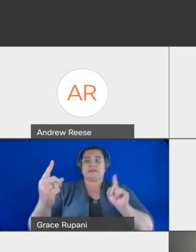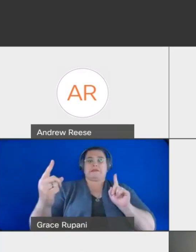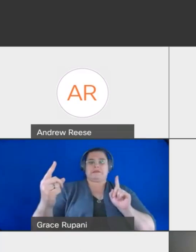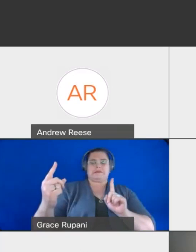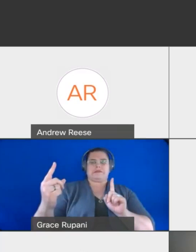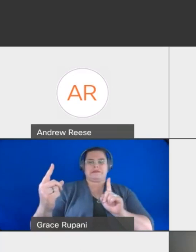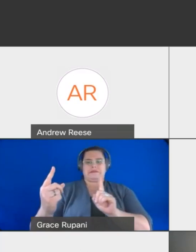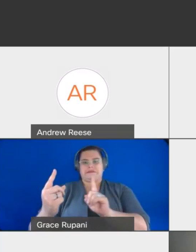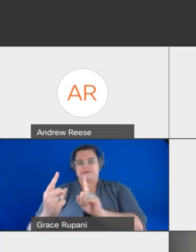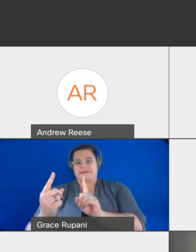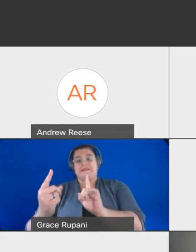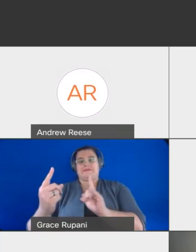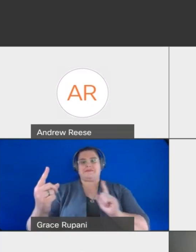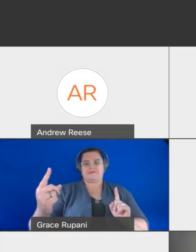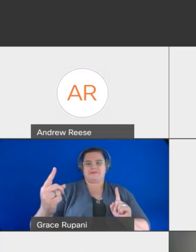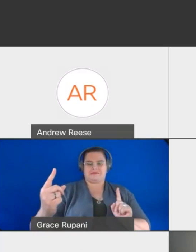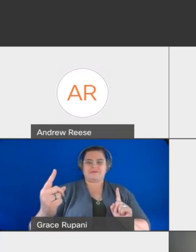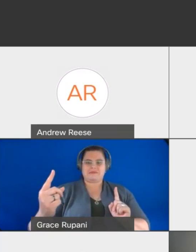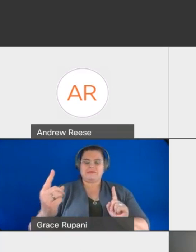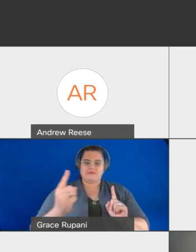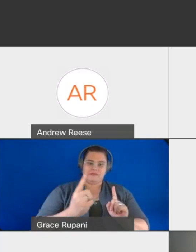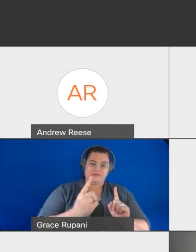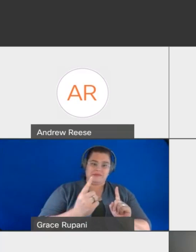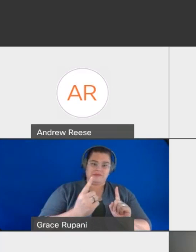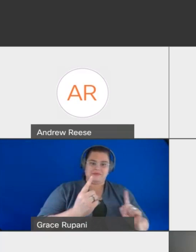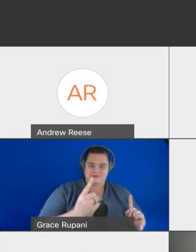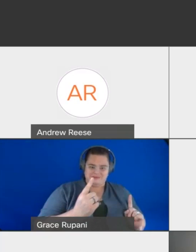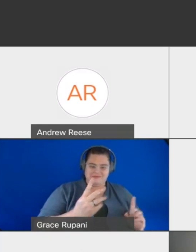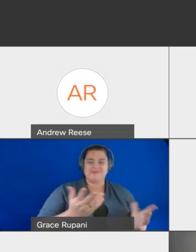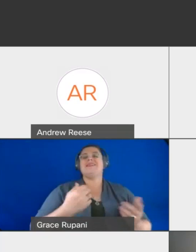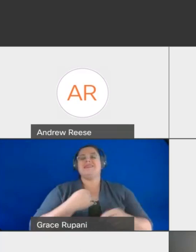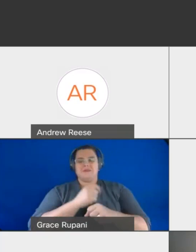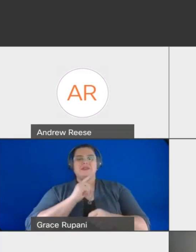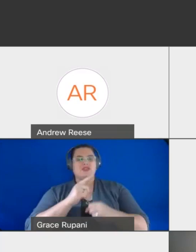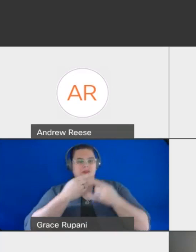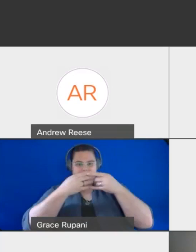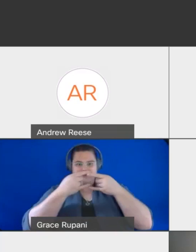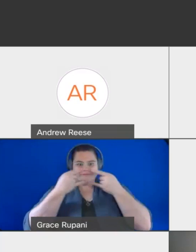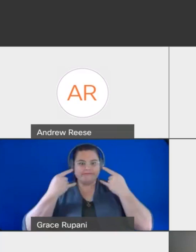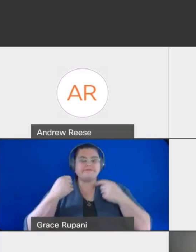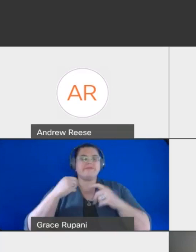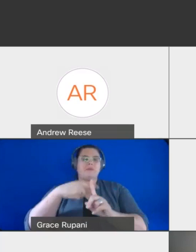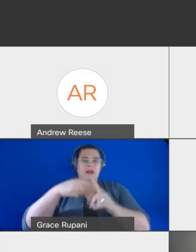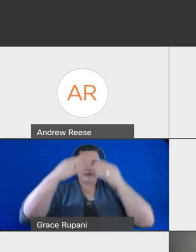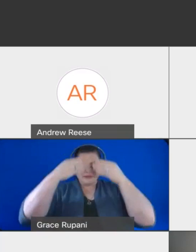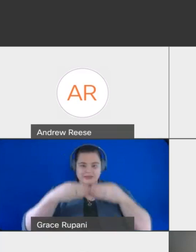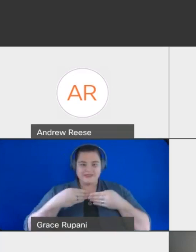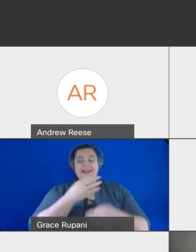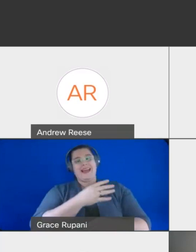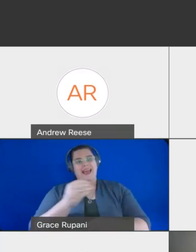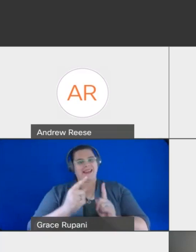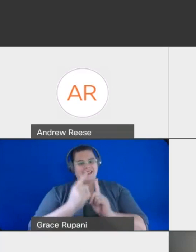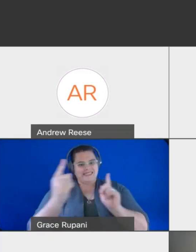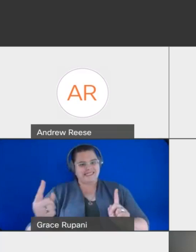in ICFs and ResHabs, wearing a face shield, and maintaining a distance. And I appreciate that there are